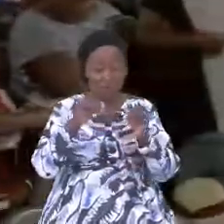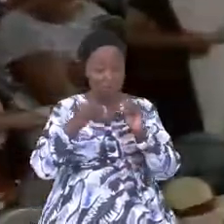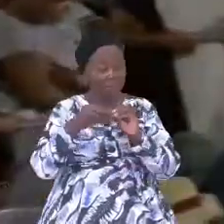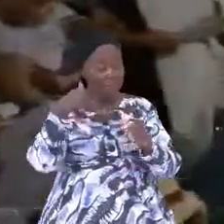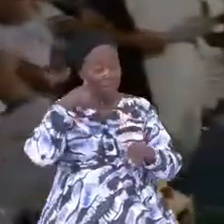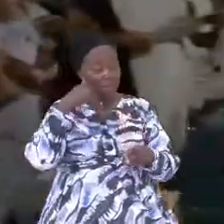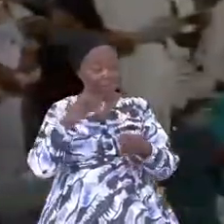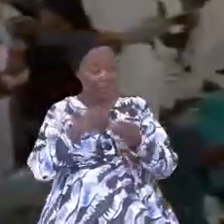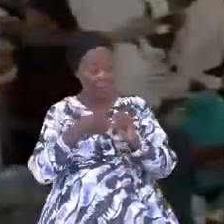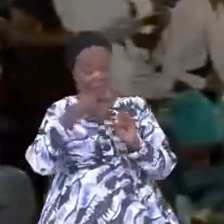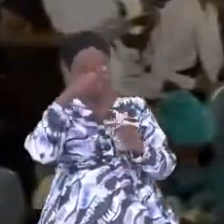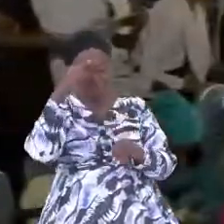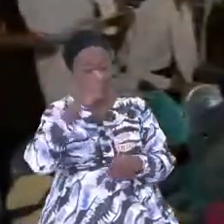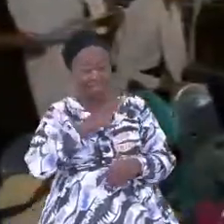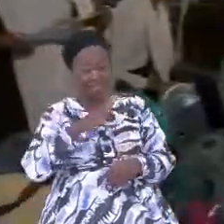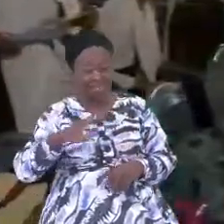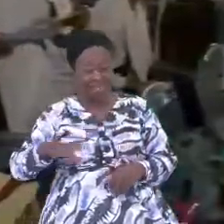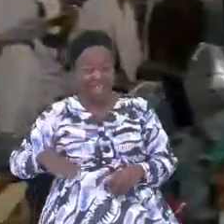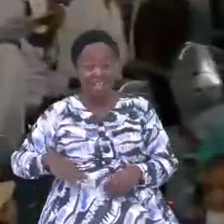you regularly.